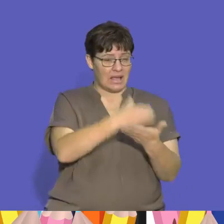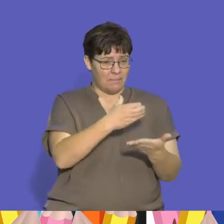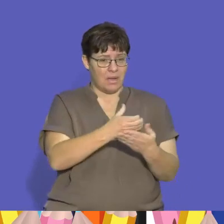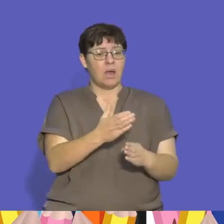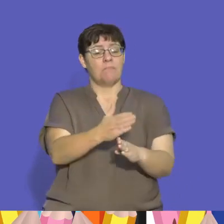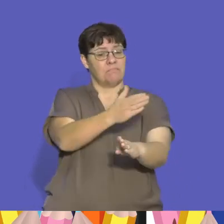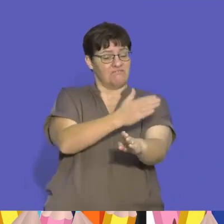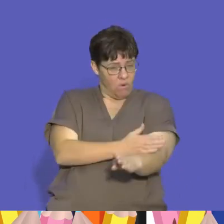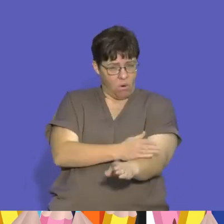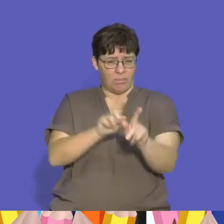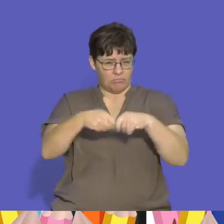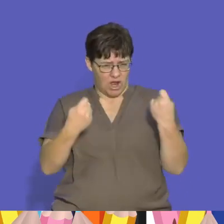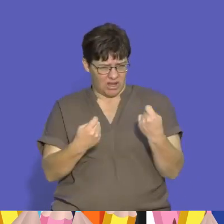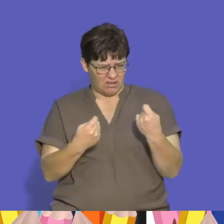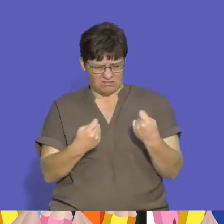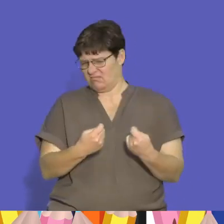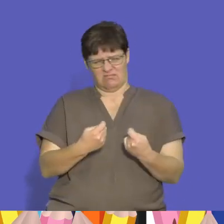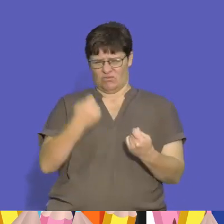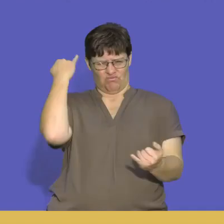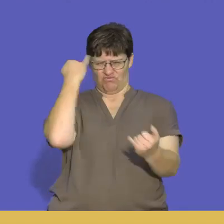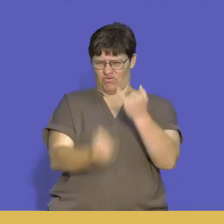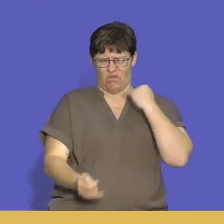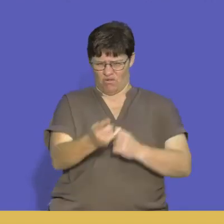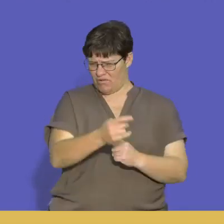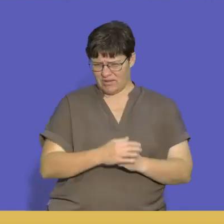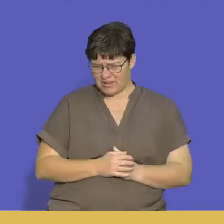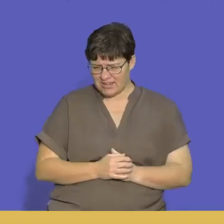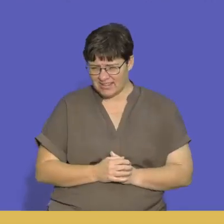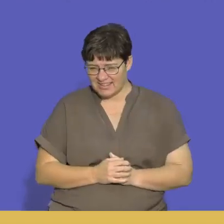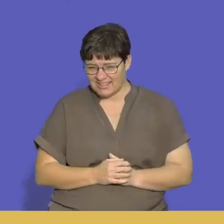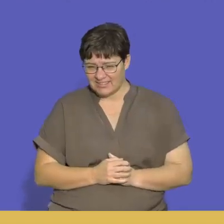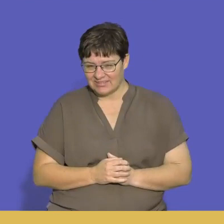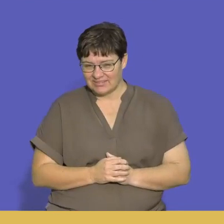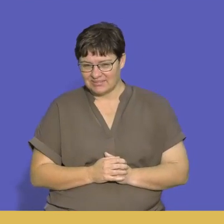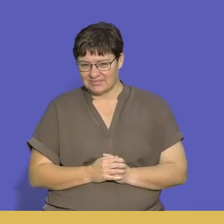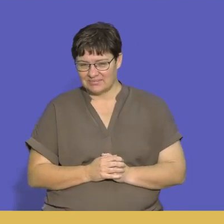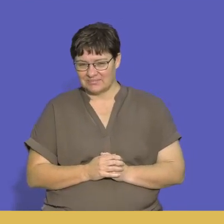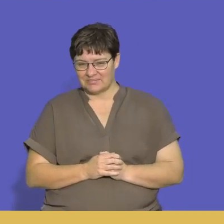the cup before it broke. Does that make sense?